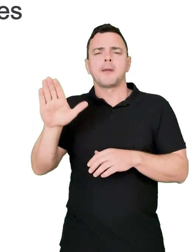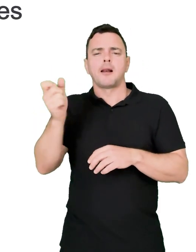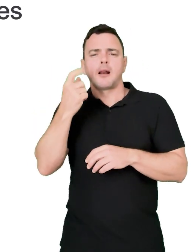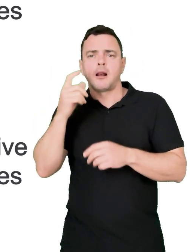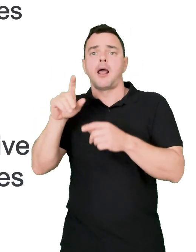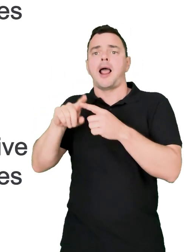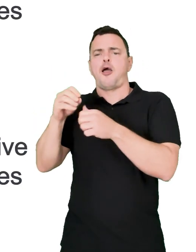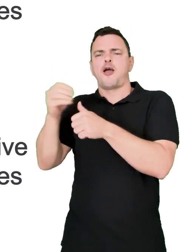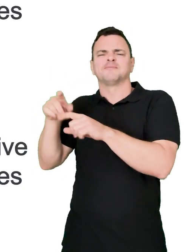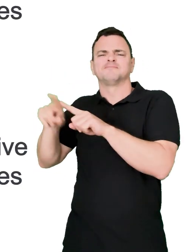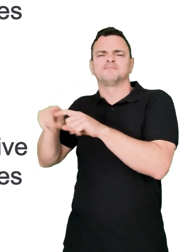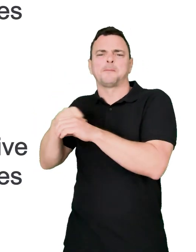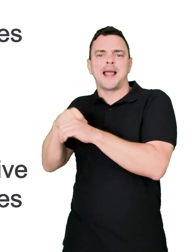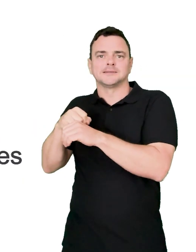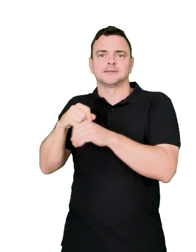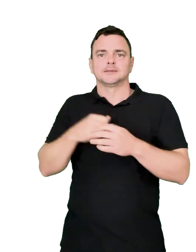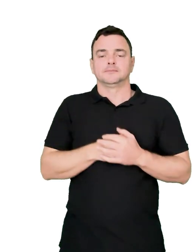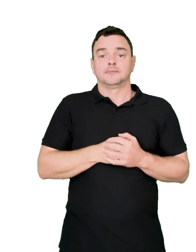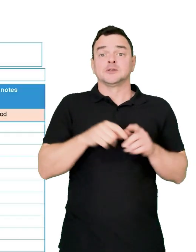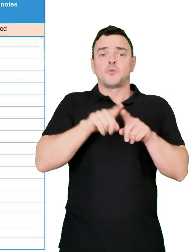herbal medicines, alternative medicines.